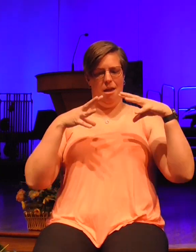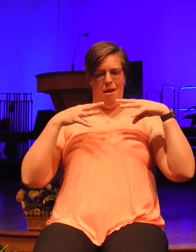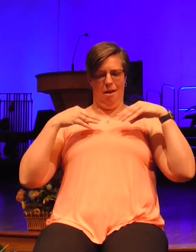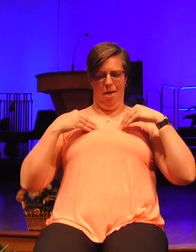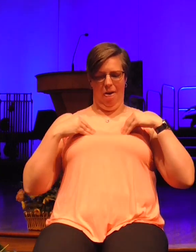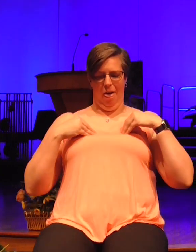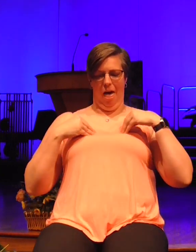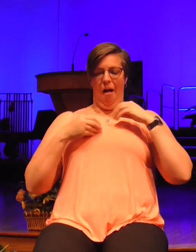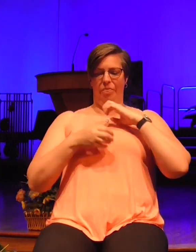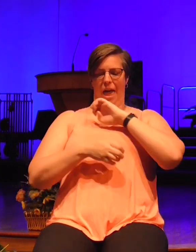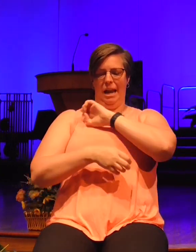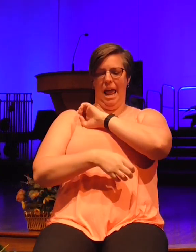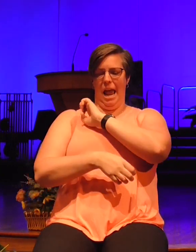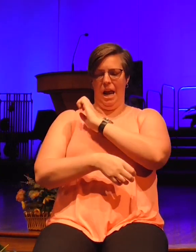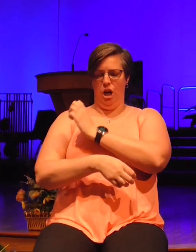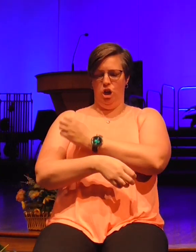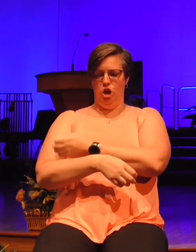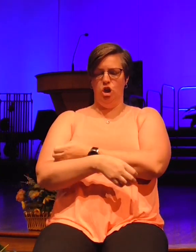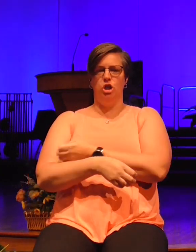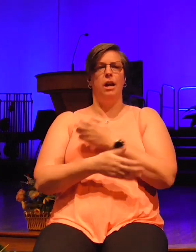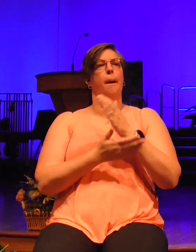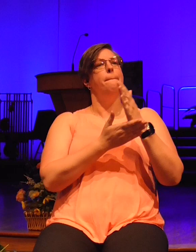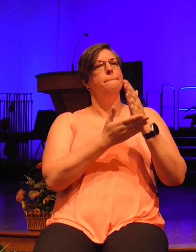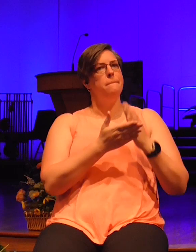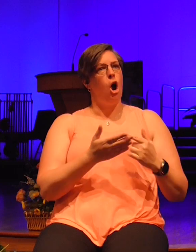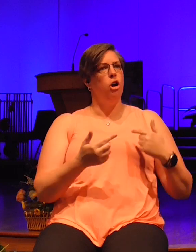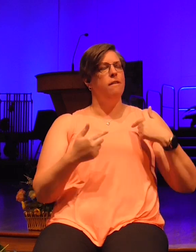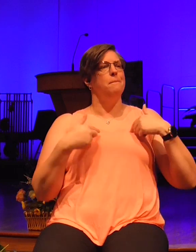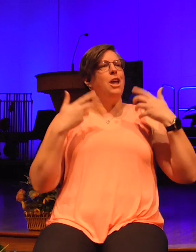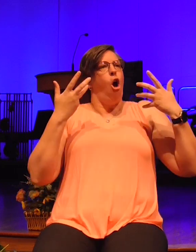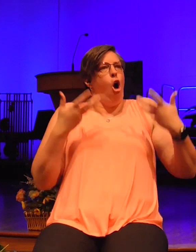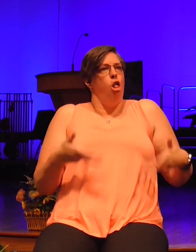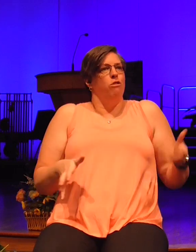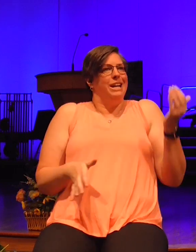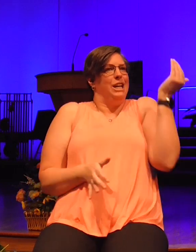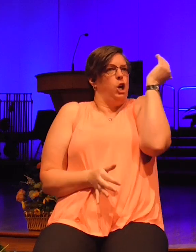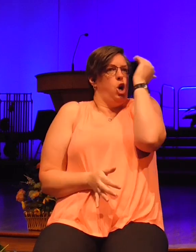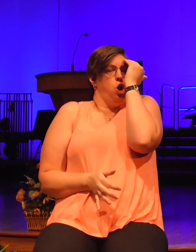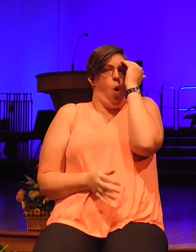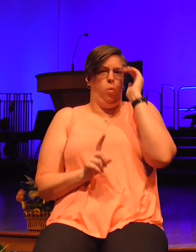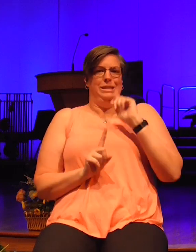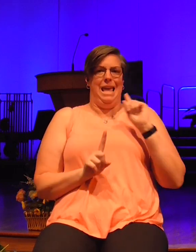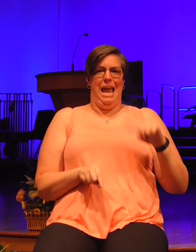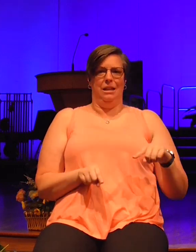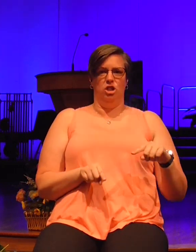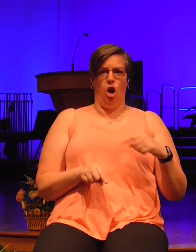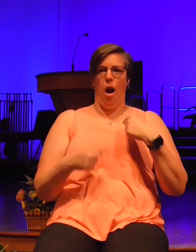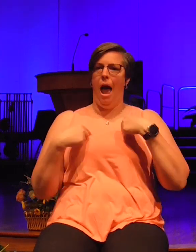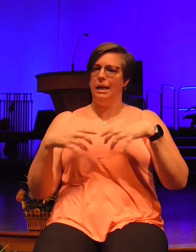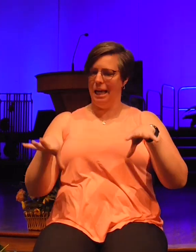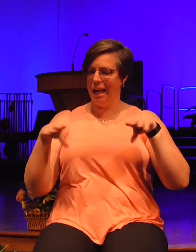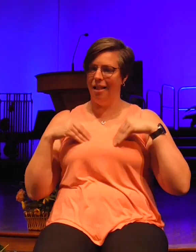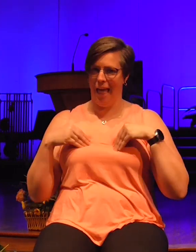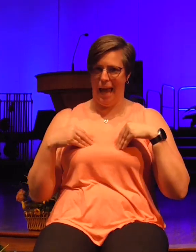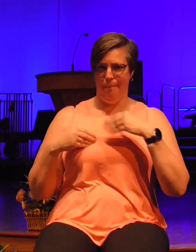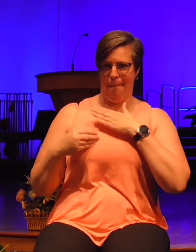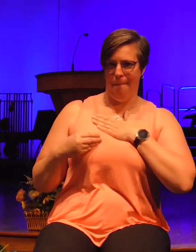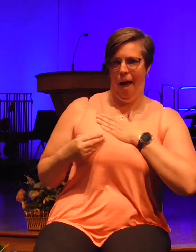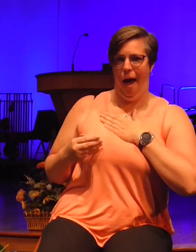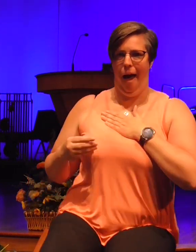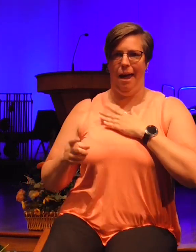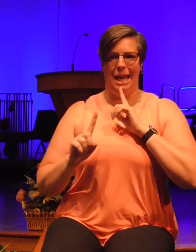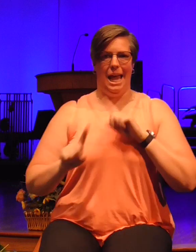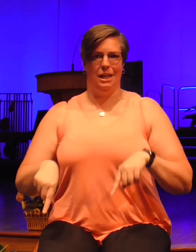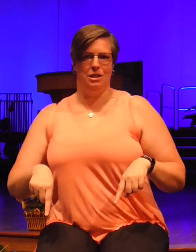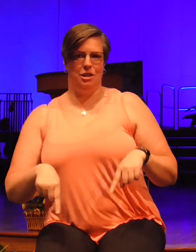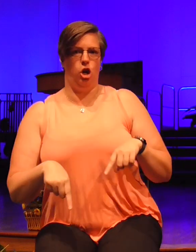energy of a part of me knows the answer. A part of me can claim my answer, that I